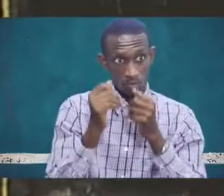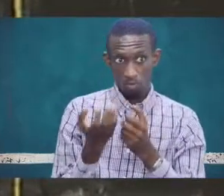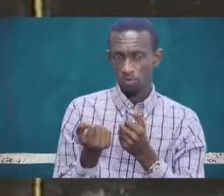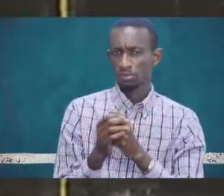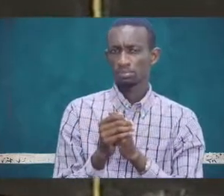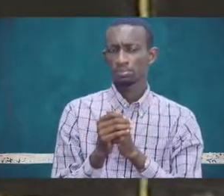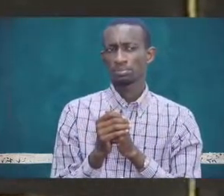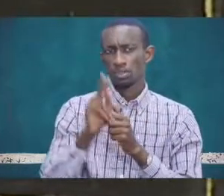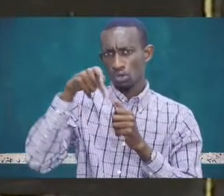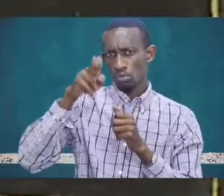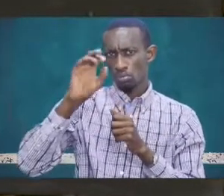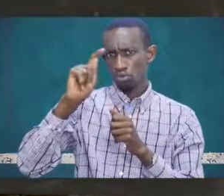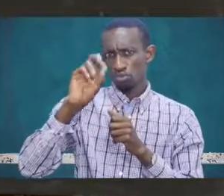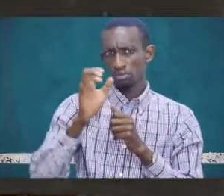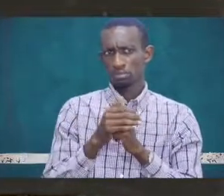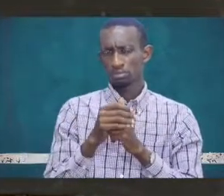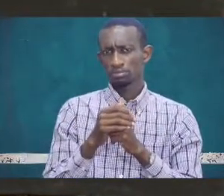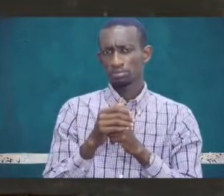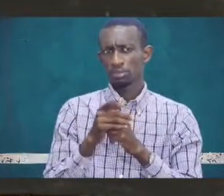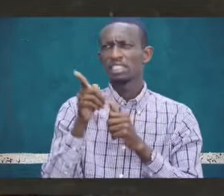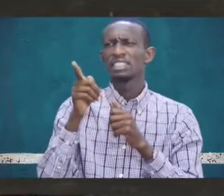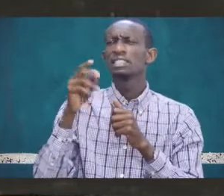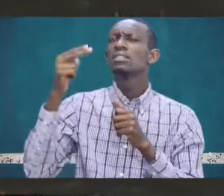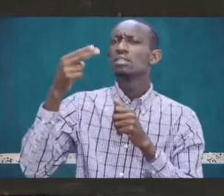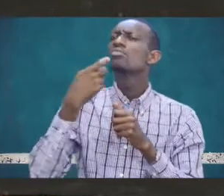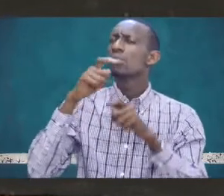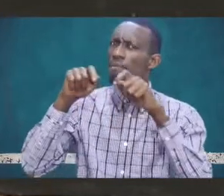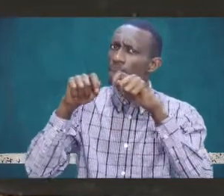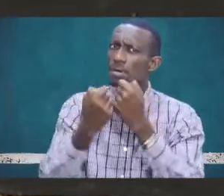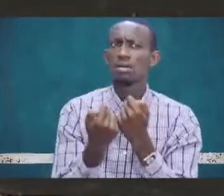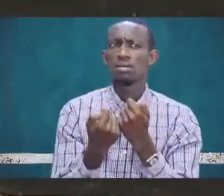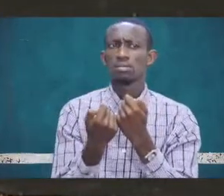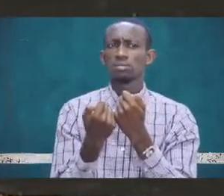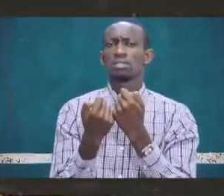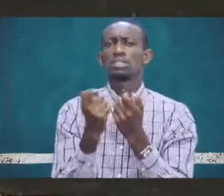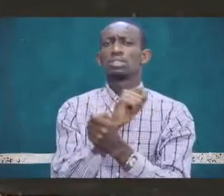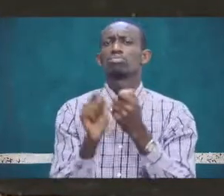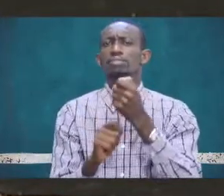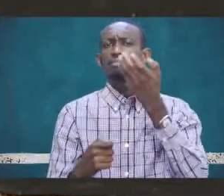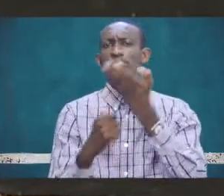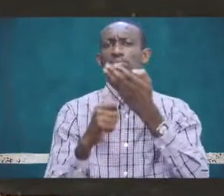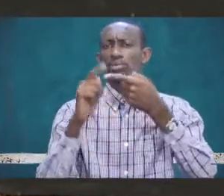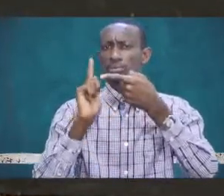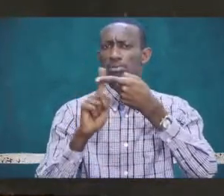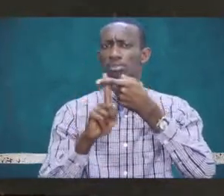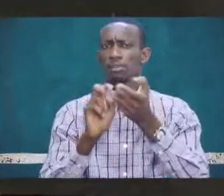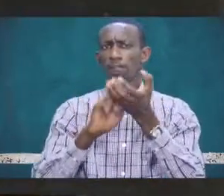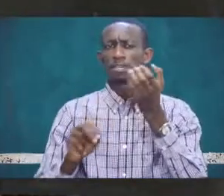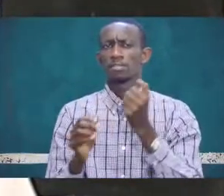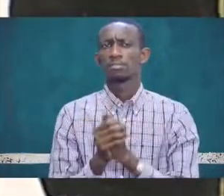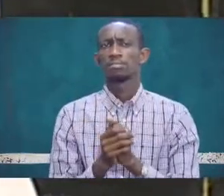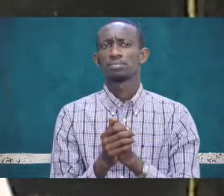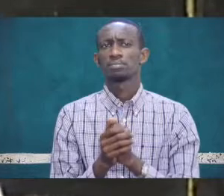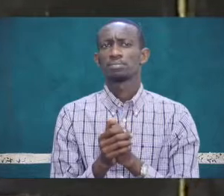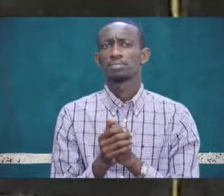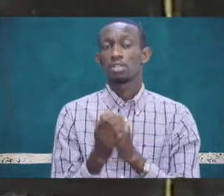shift, this hydrogen has to break to neutralize the positive charge. That is the proton moving. And therefore,